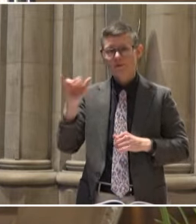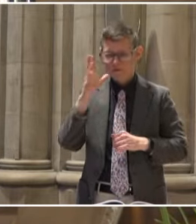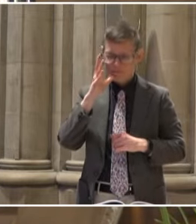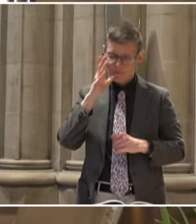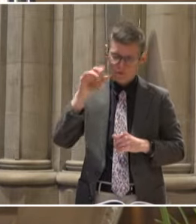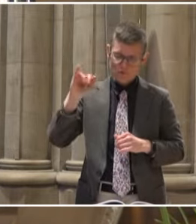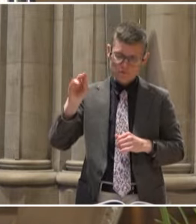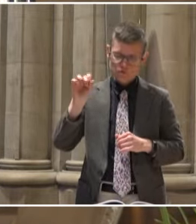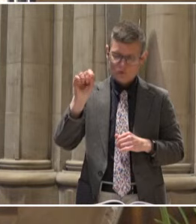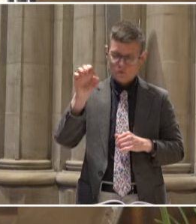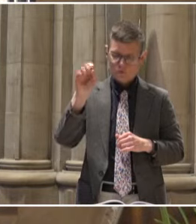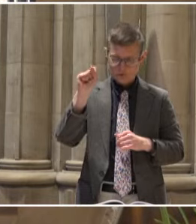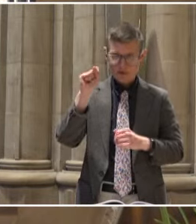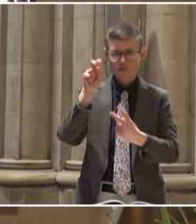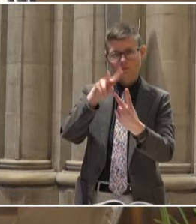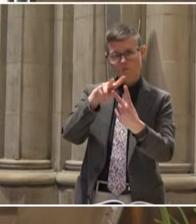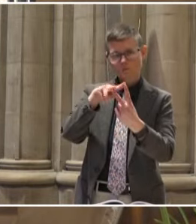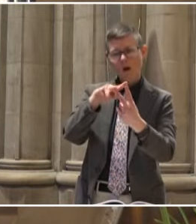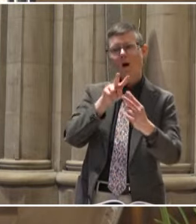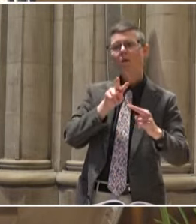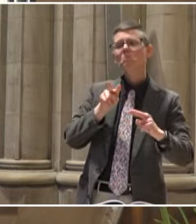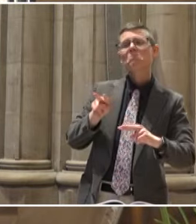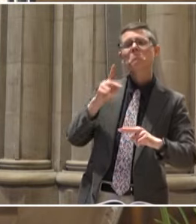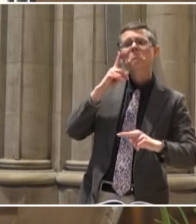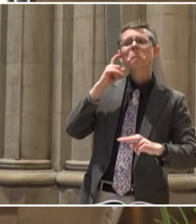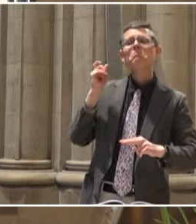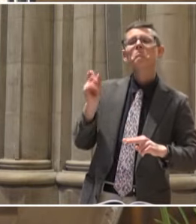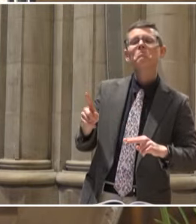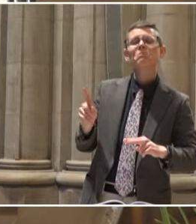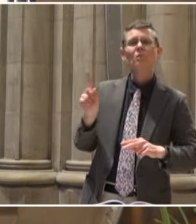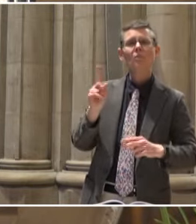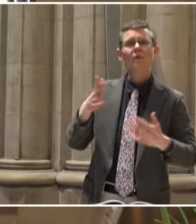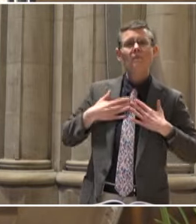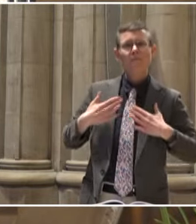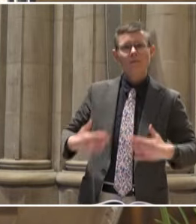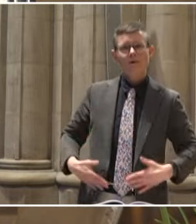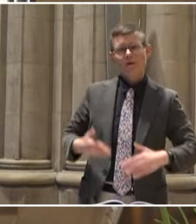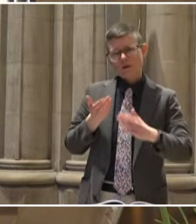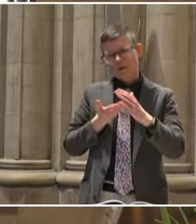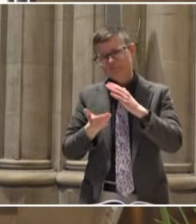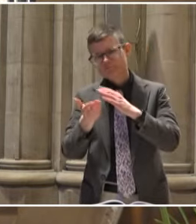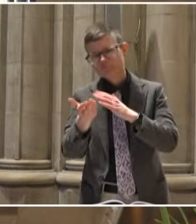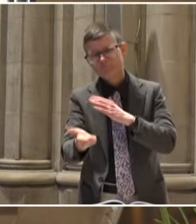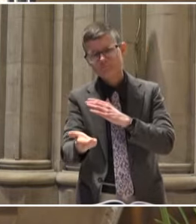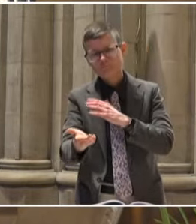saw where the body was laid.